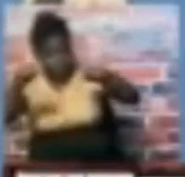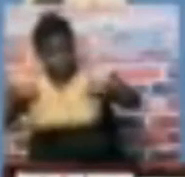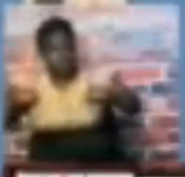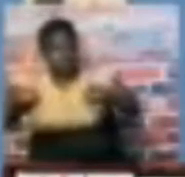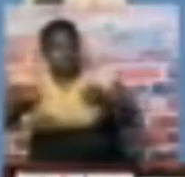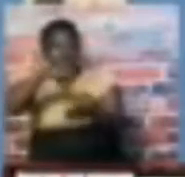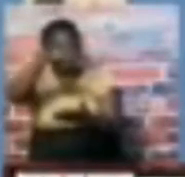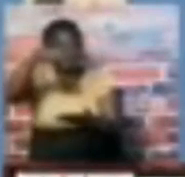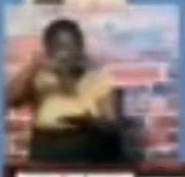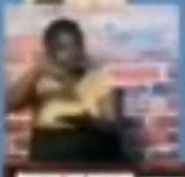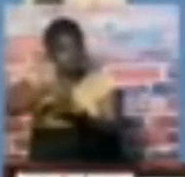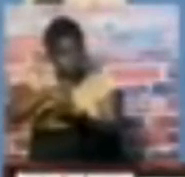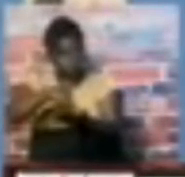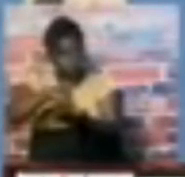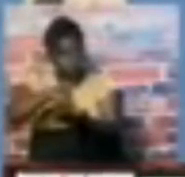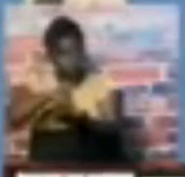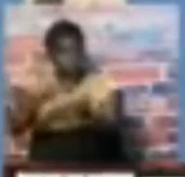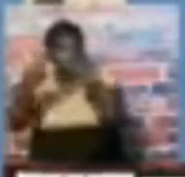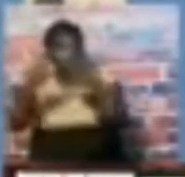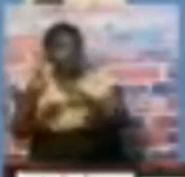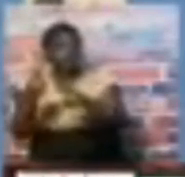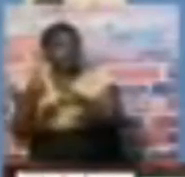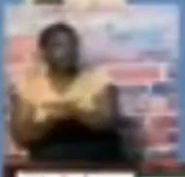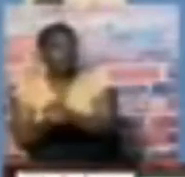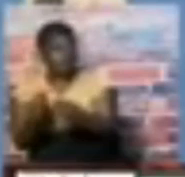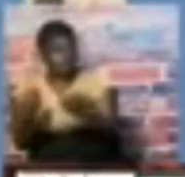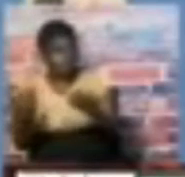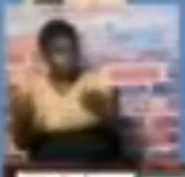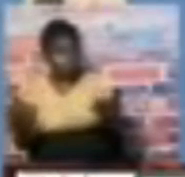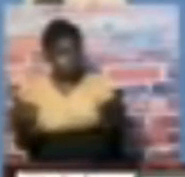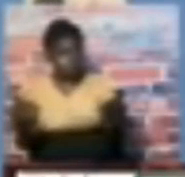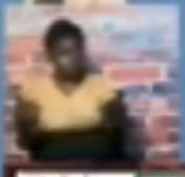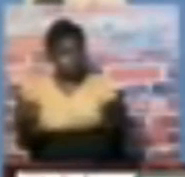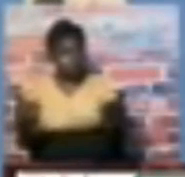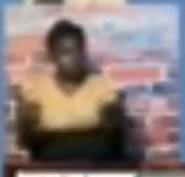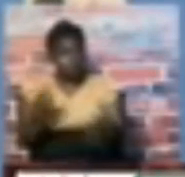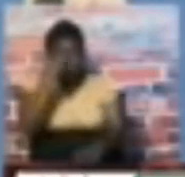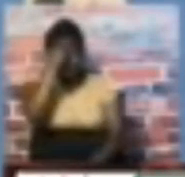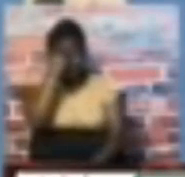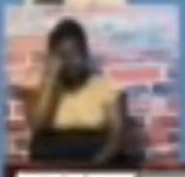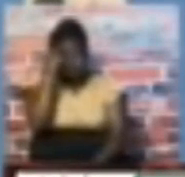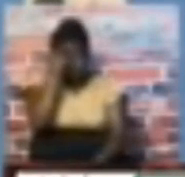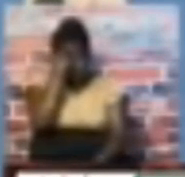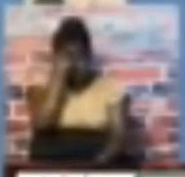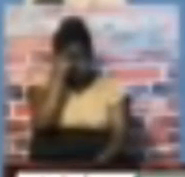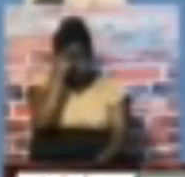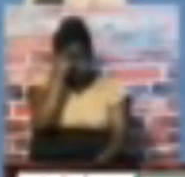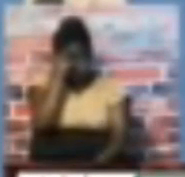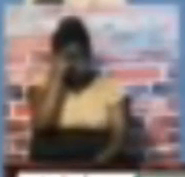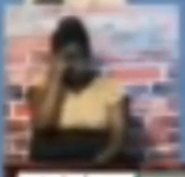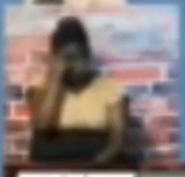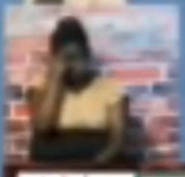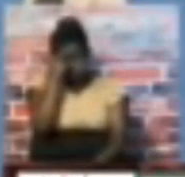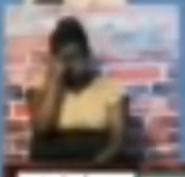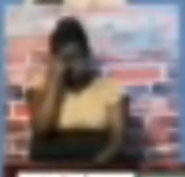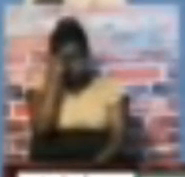center. But when it comes to the students